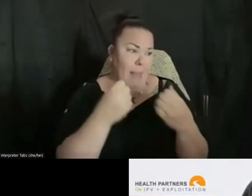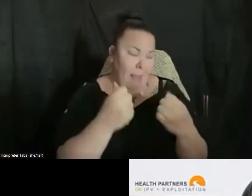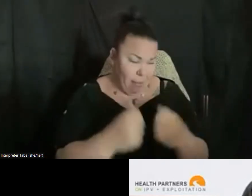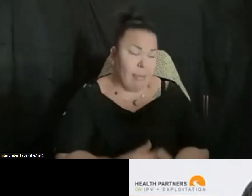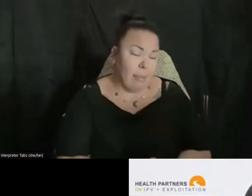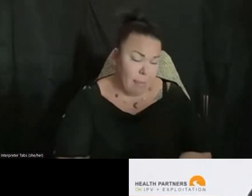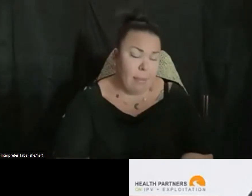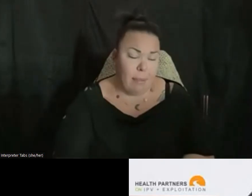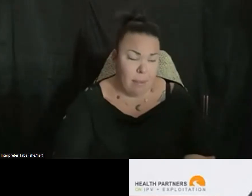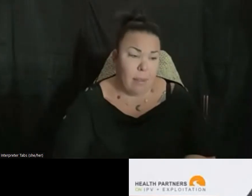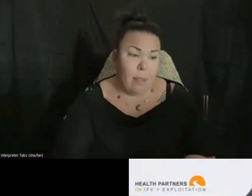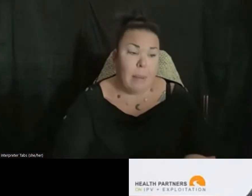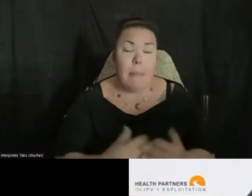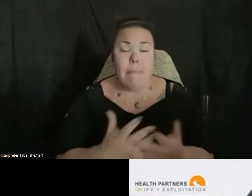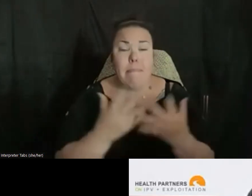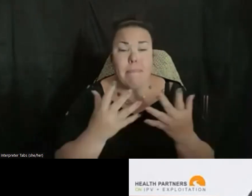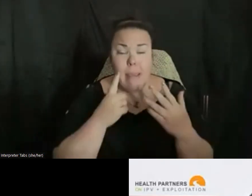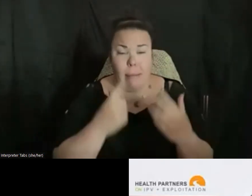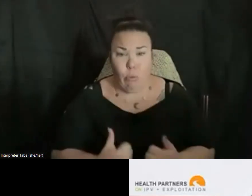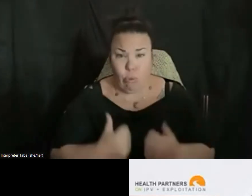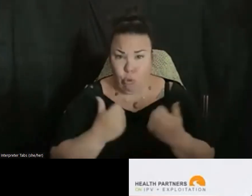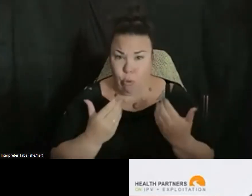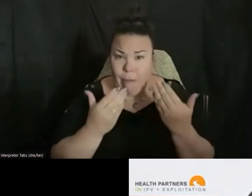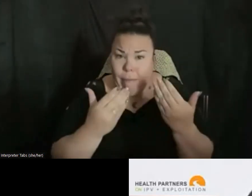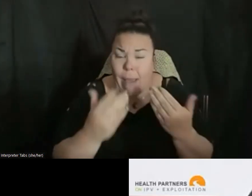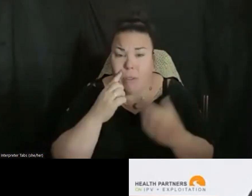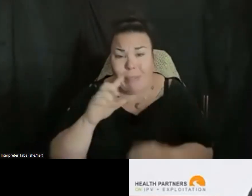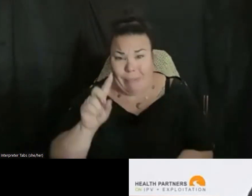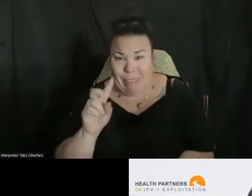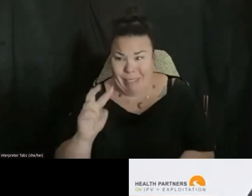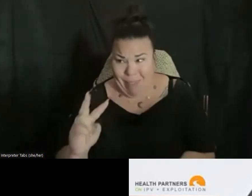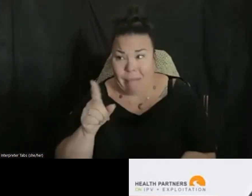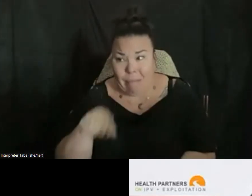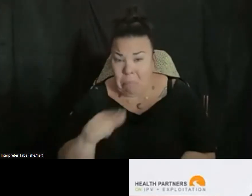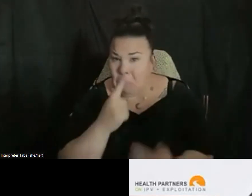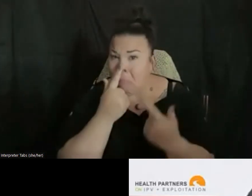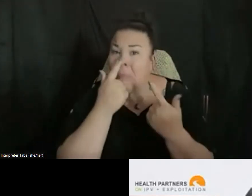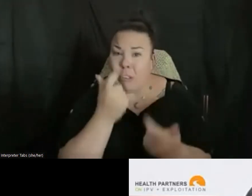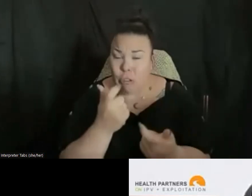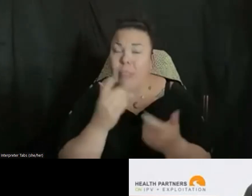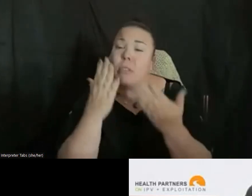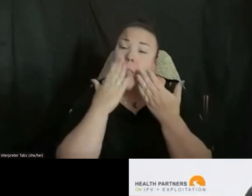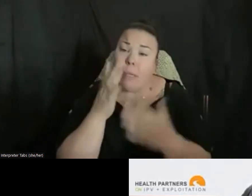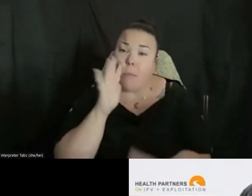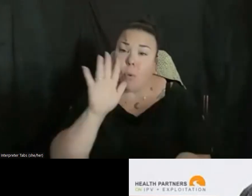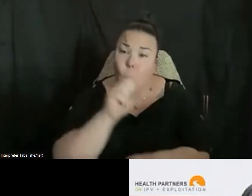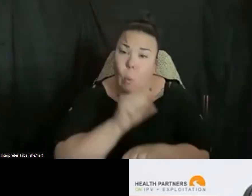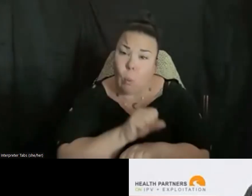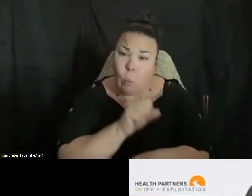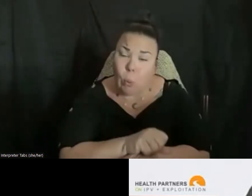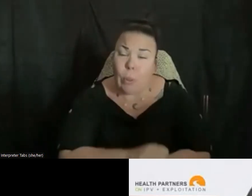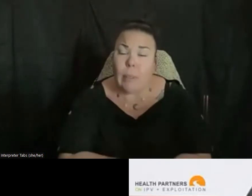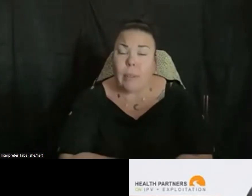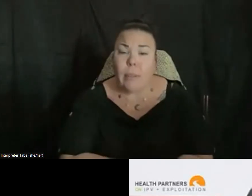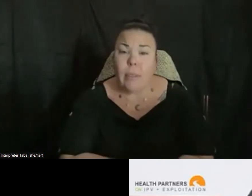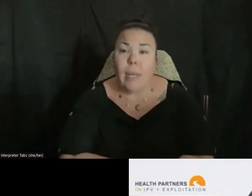of survivors of domestic violence are also interested in. So thank you for your work. And after hearing from